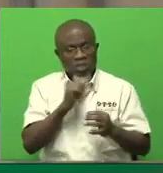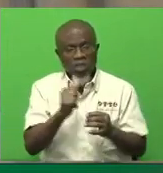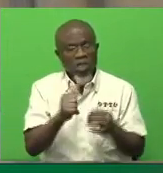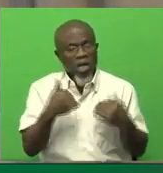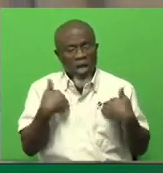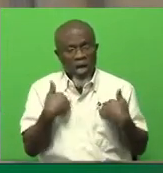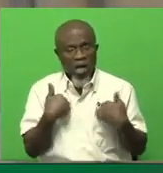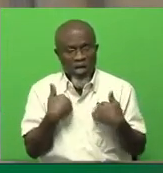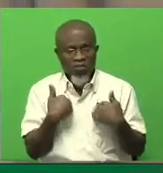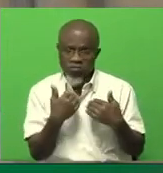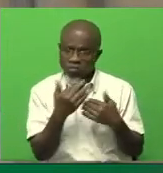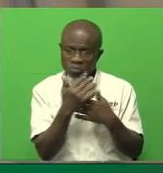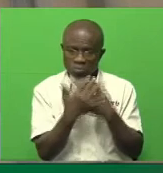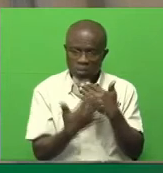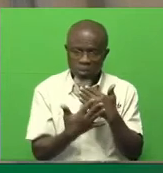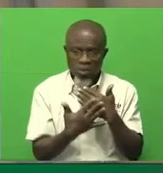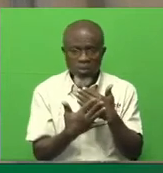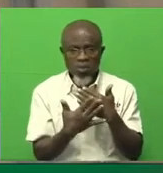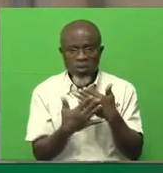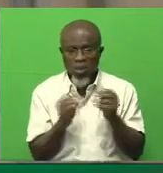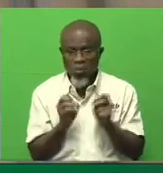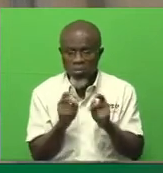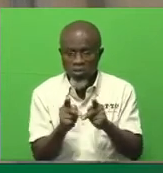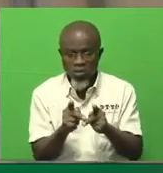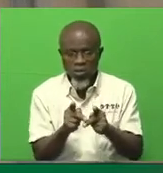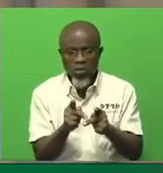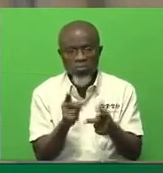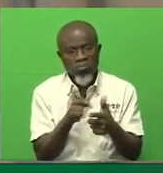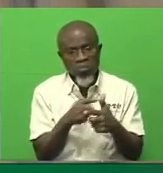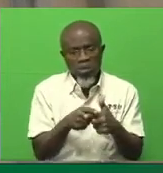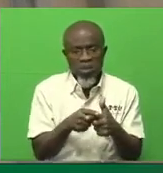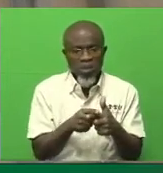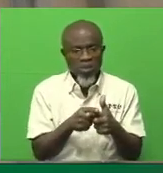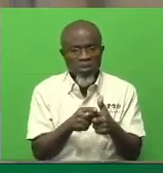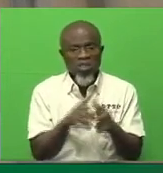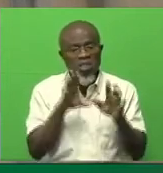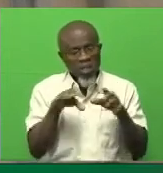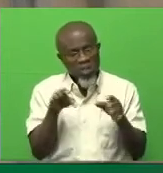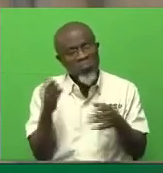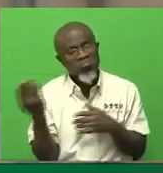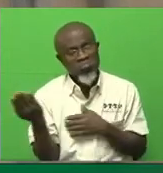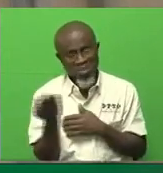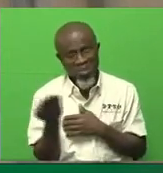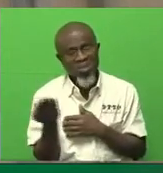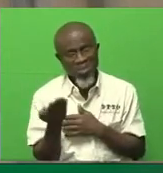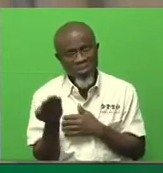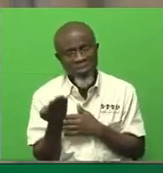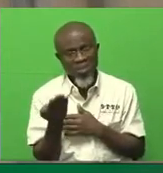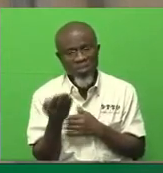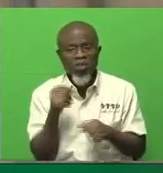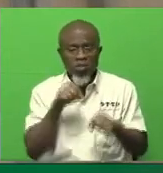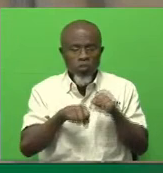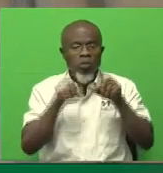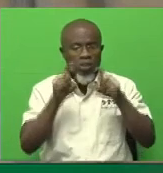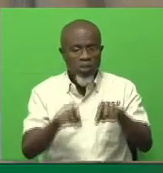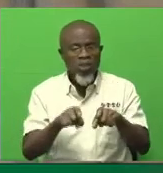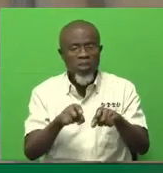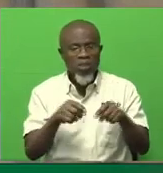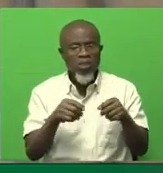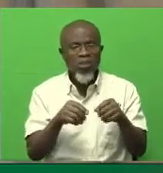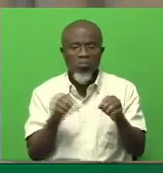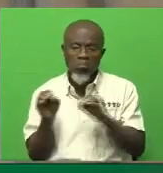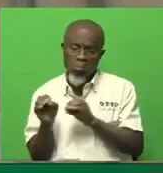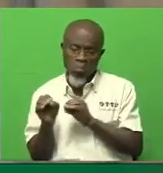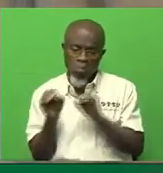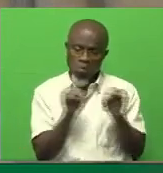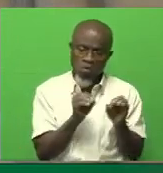access to blood her outcome or Outlook is not good so we need to move away from